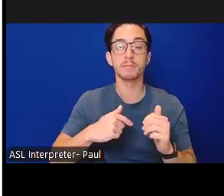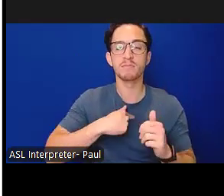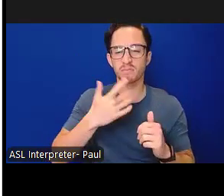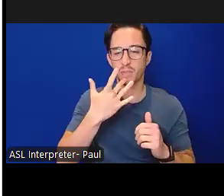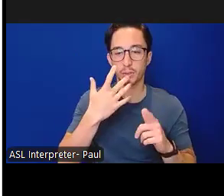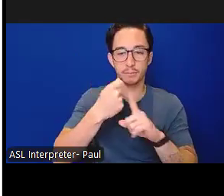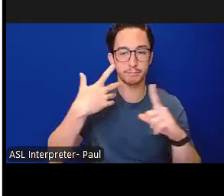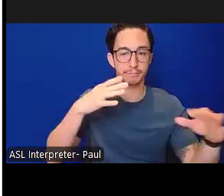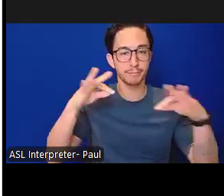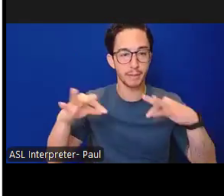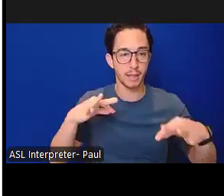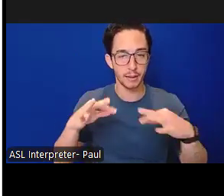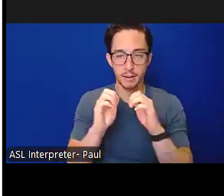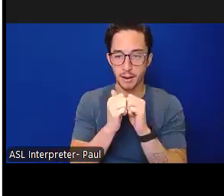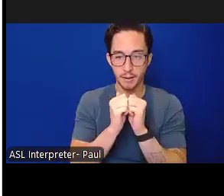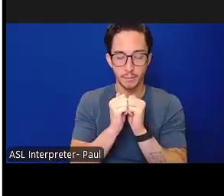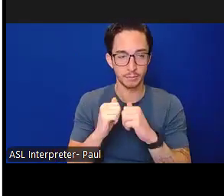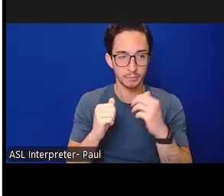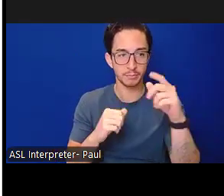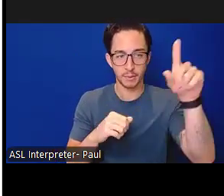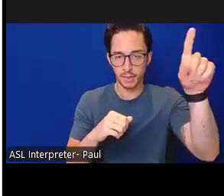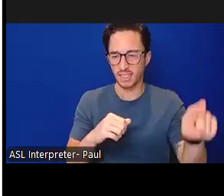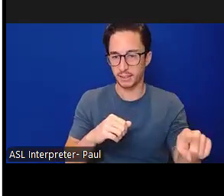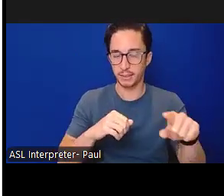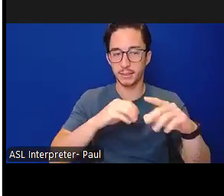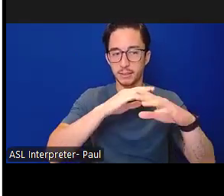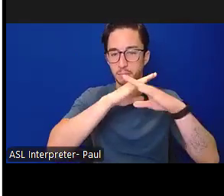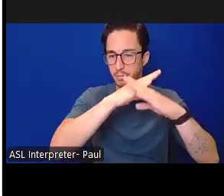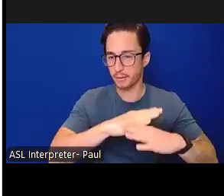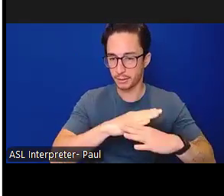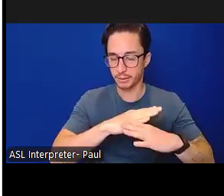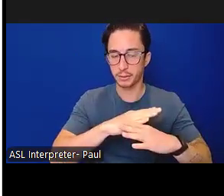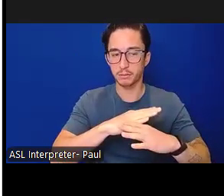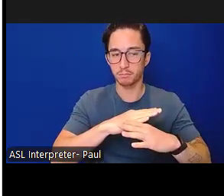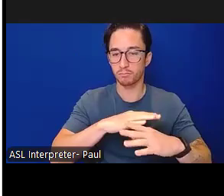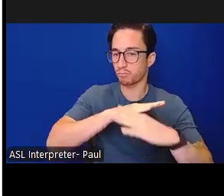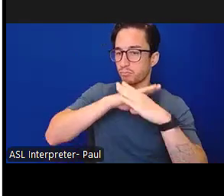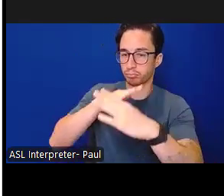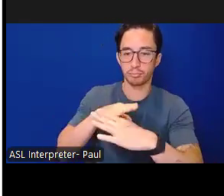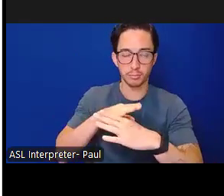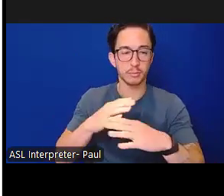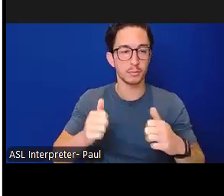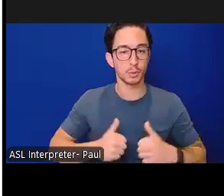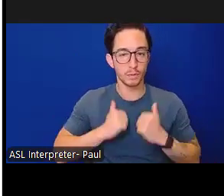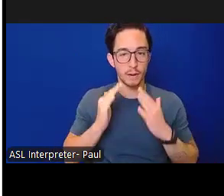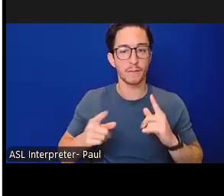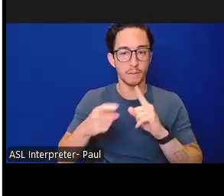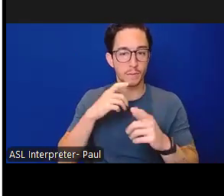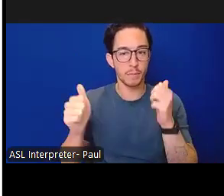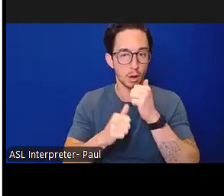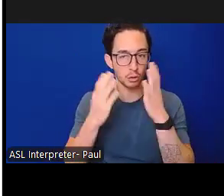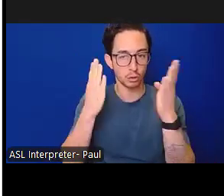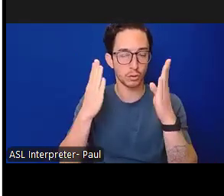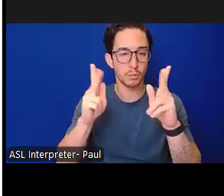of barriers is that these are the barriers that keep survivors from underserved populations from coming through